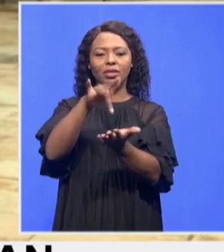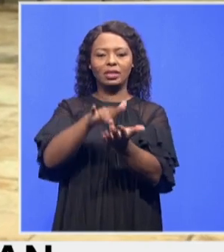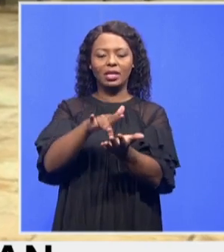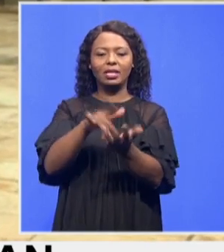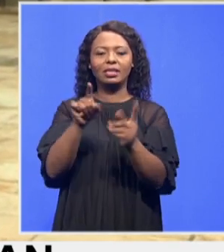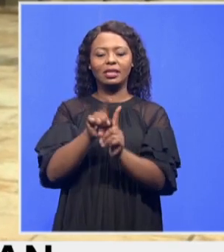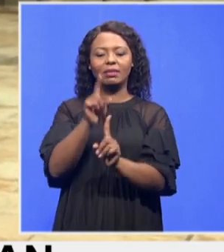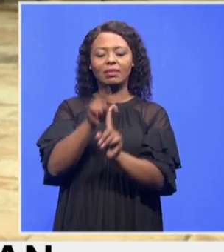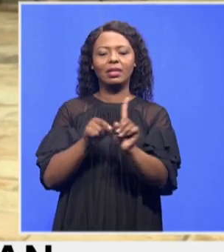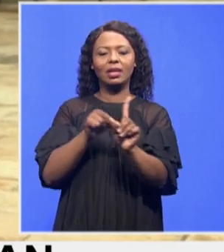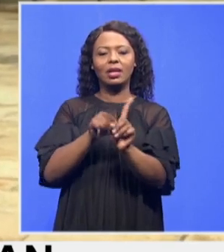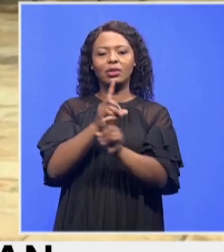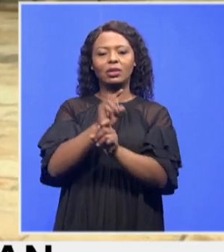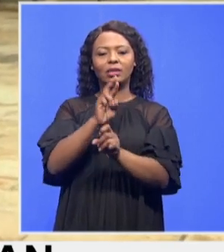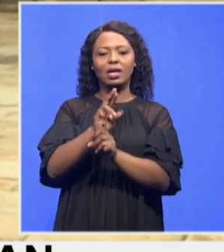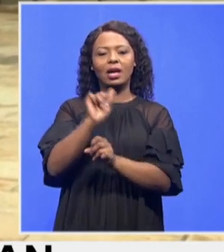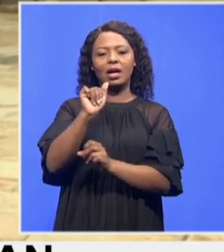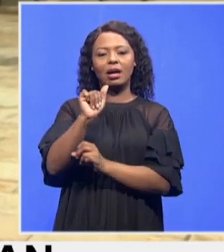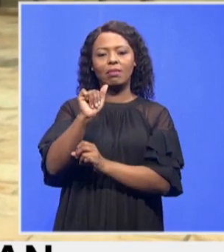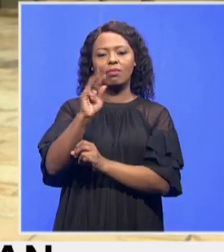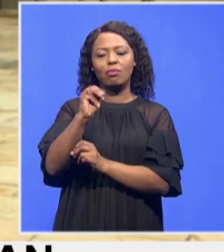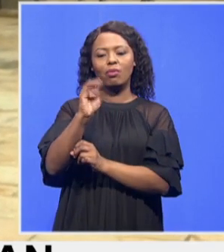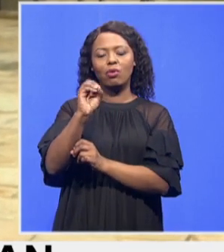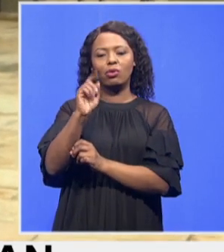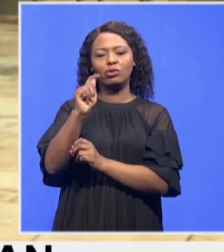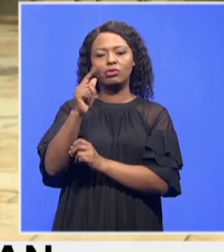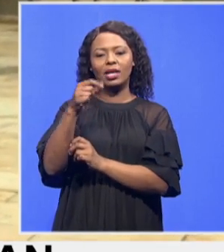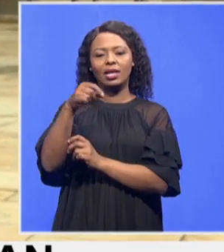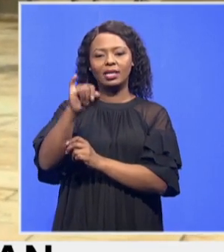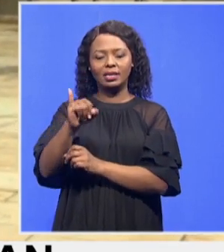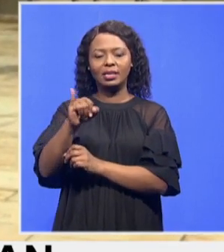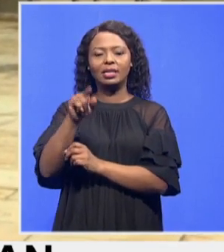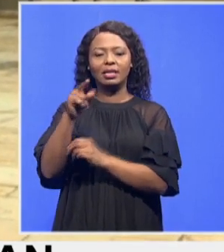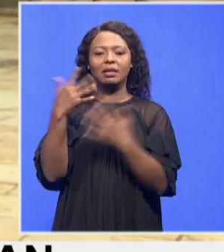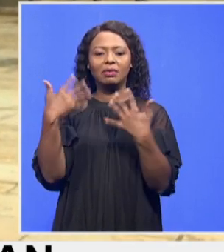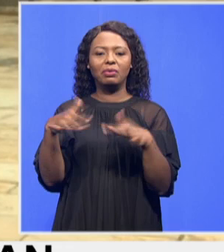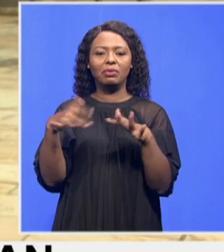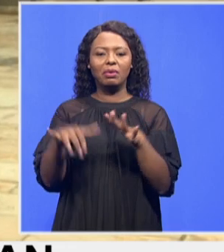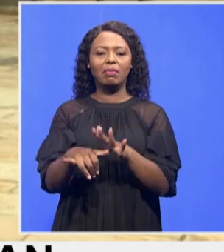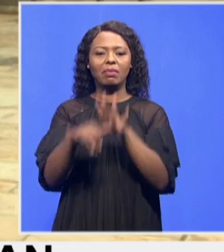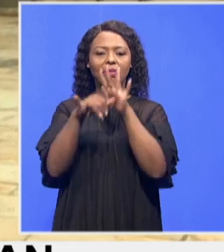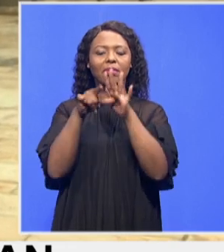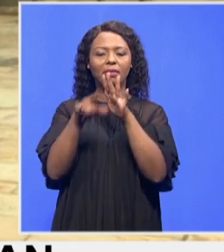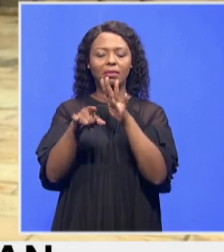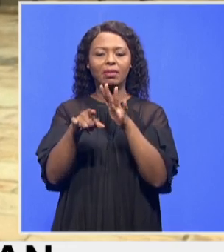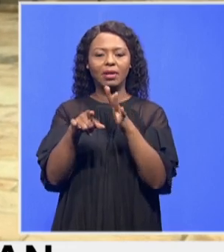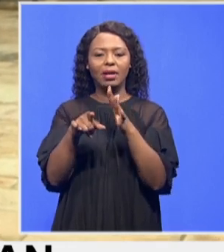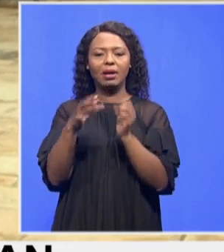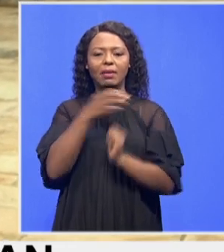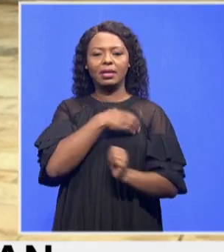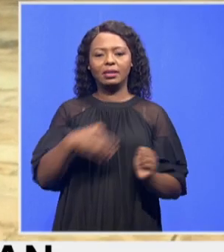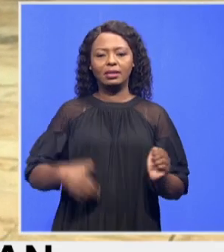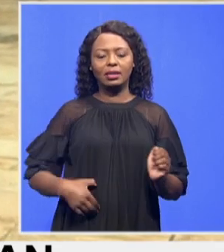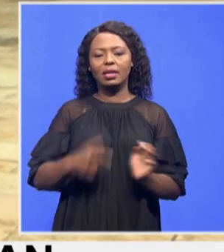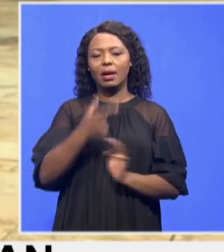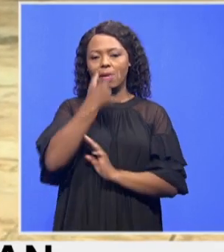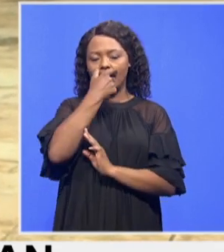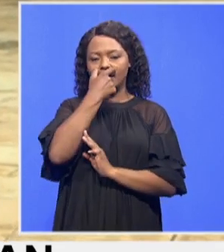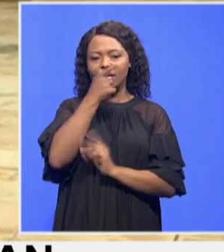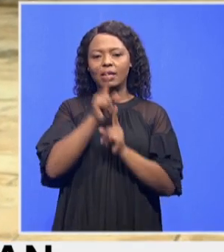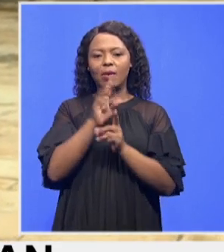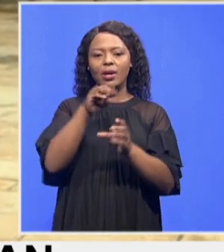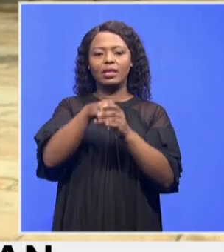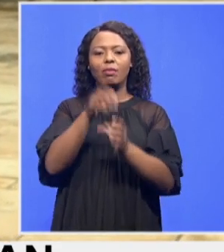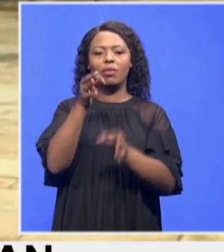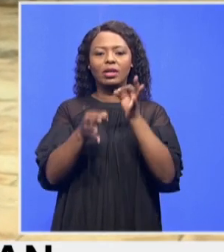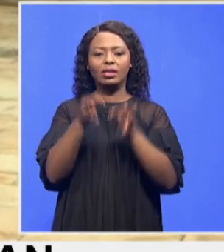Dr. Motsoaledi have been key players in the cabinet of President Ramaphosa, and not only within government, but also within the